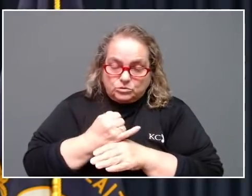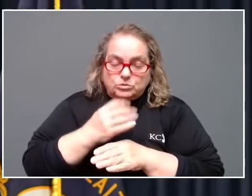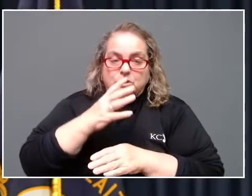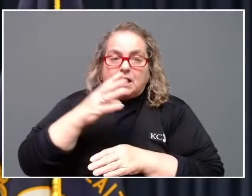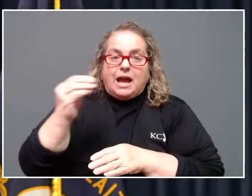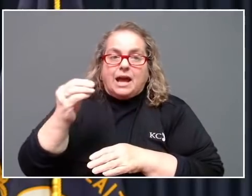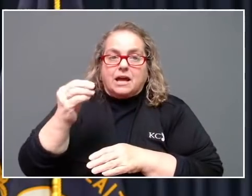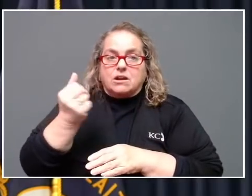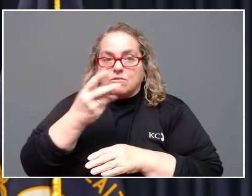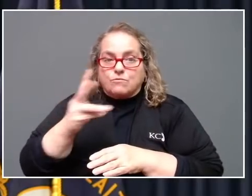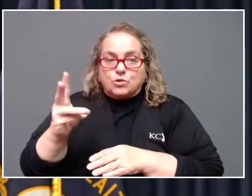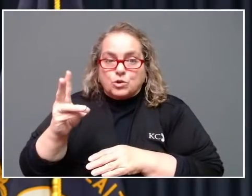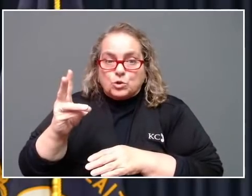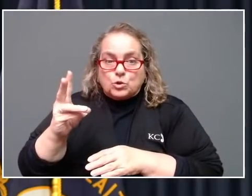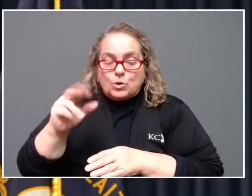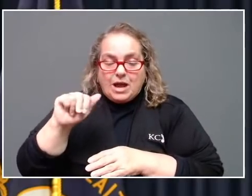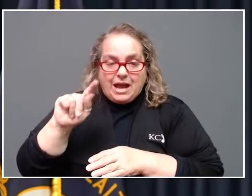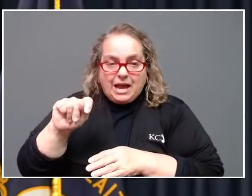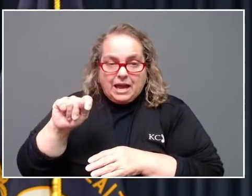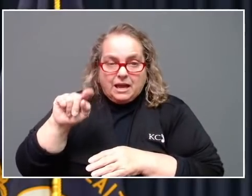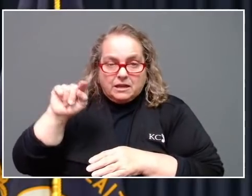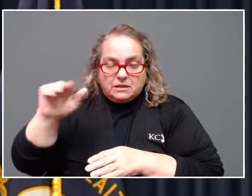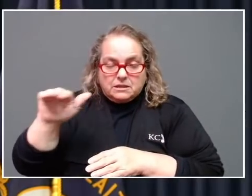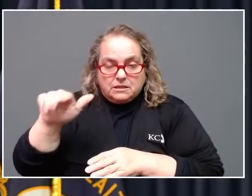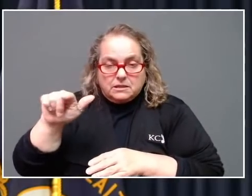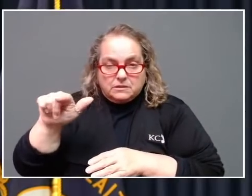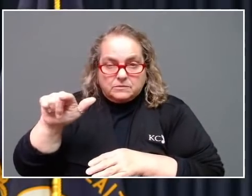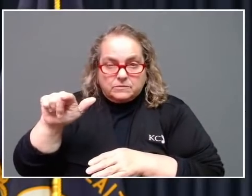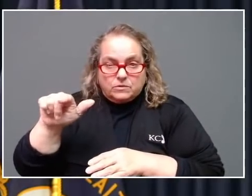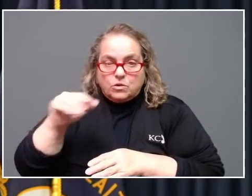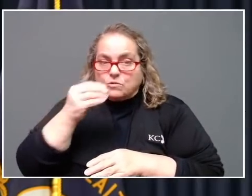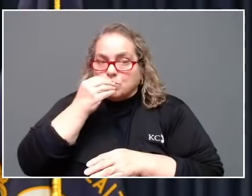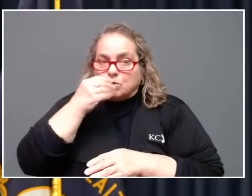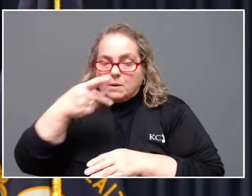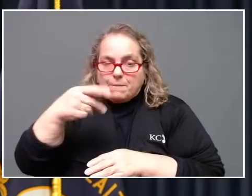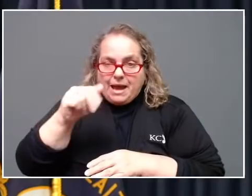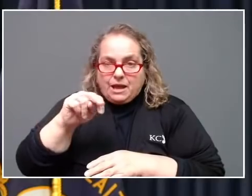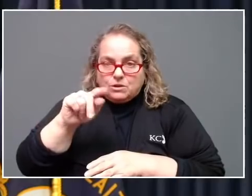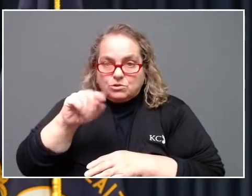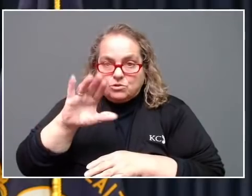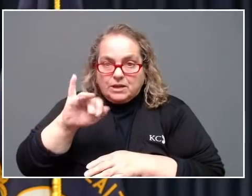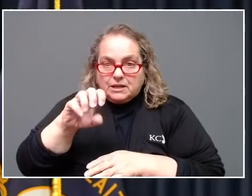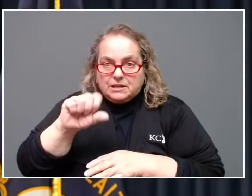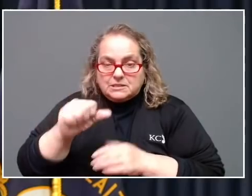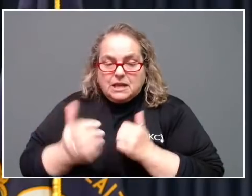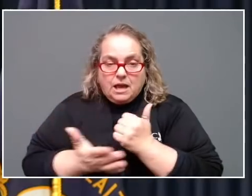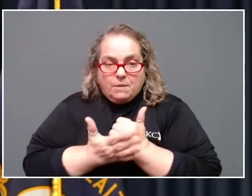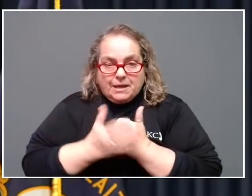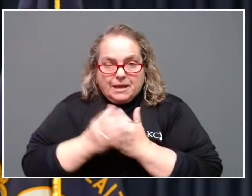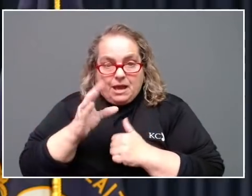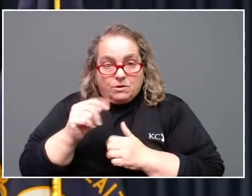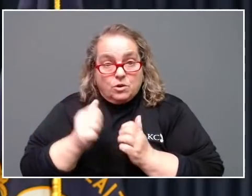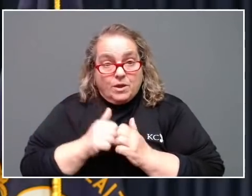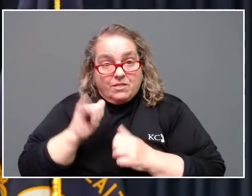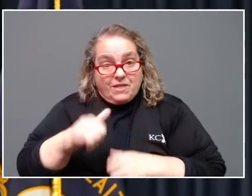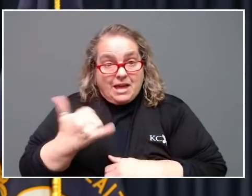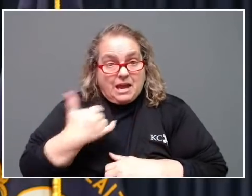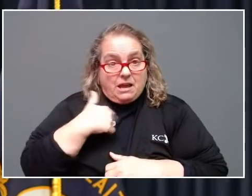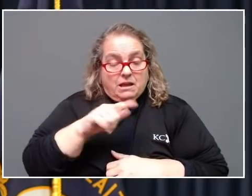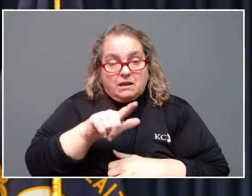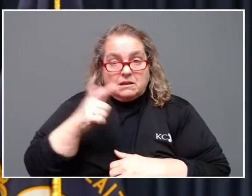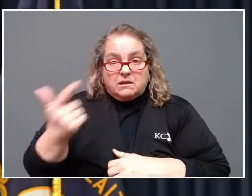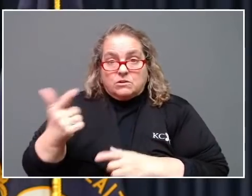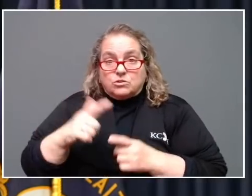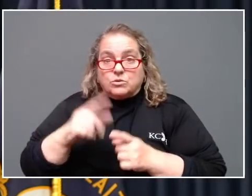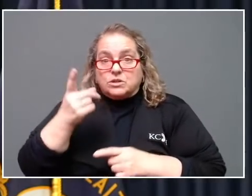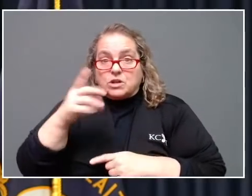couple at food pantries helping out. With that, I'm going to turn it over to Dr. Stack to comment